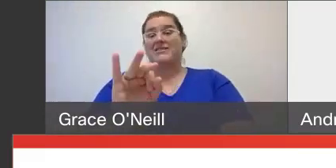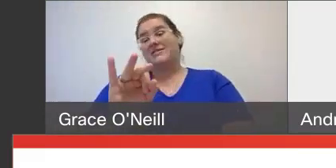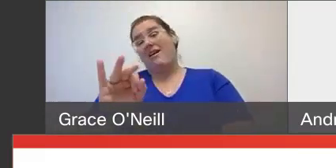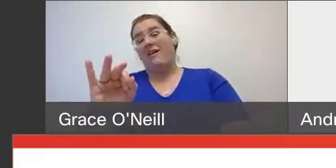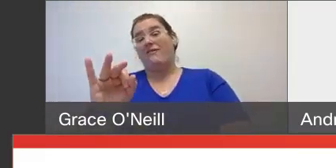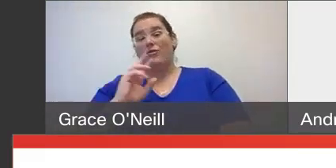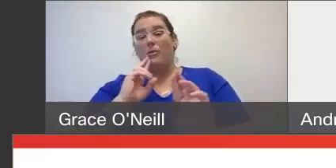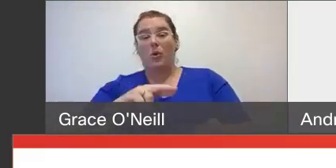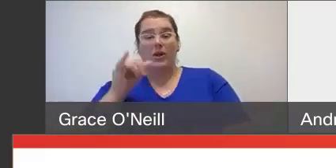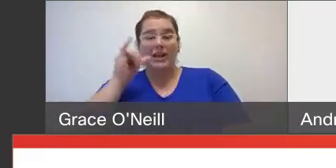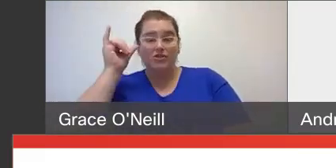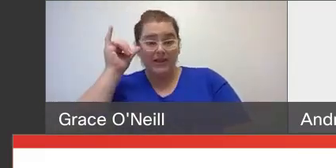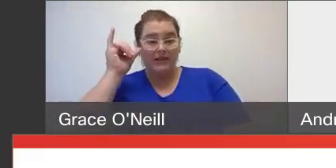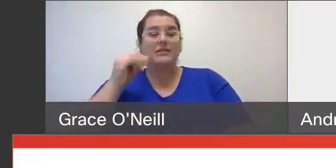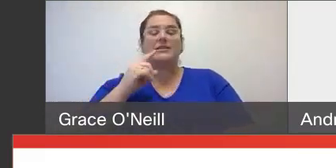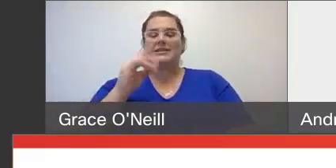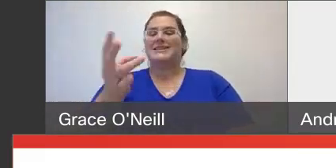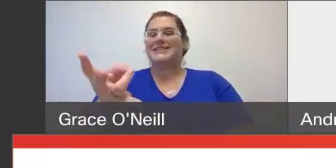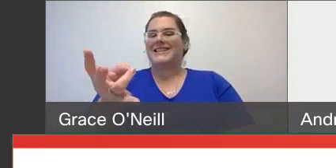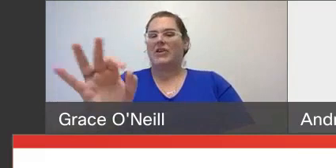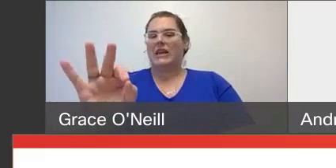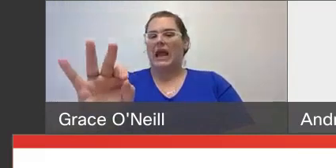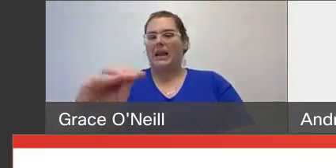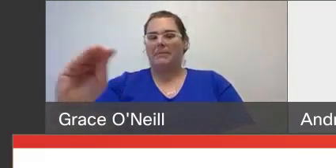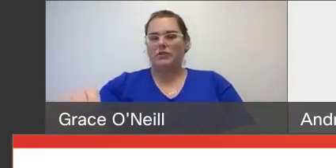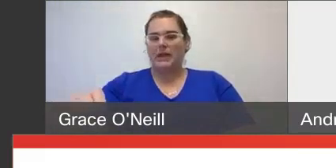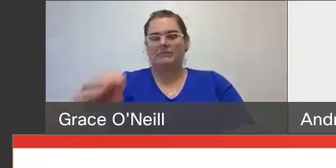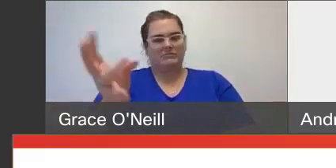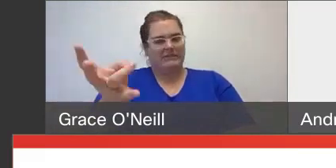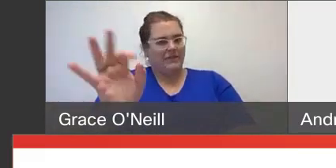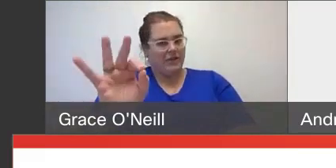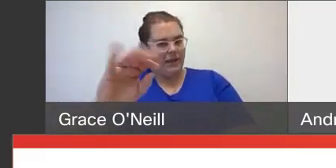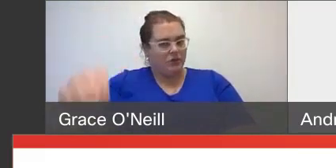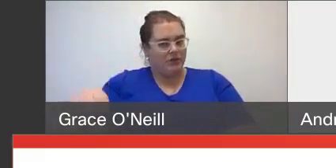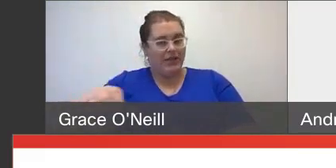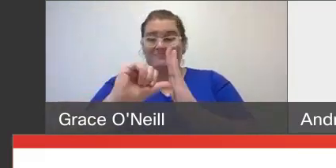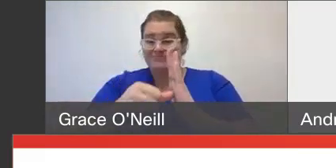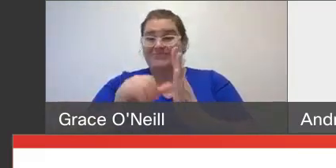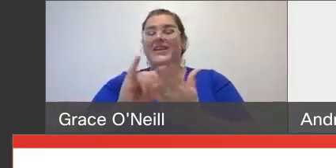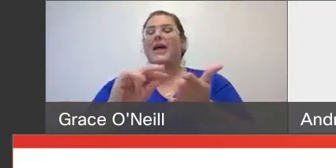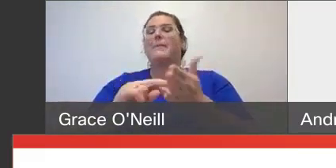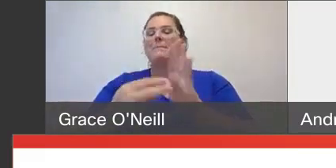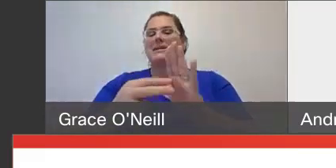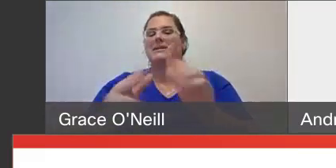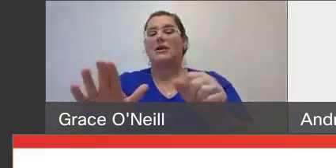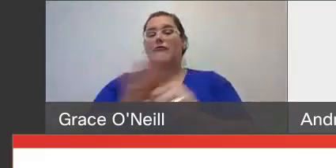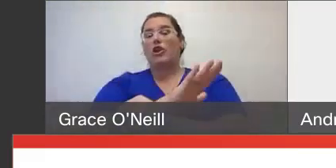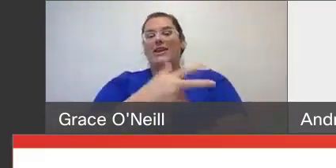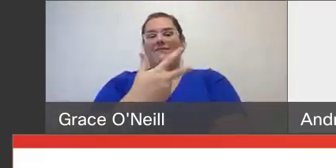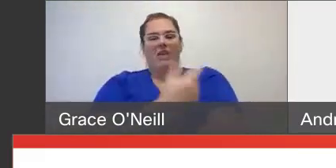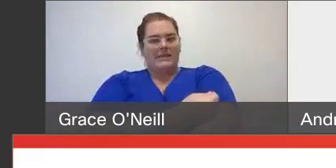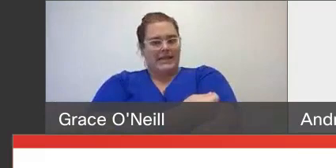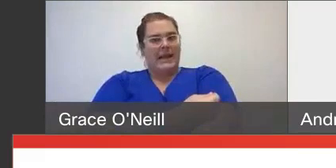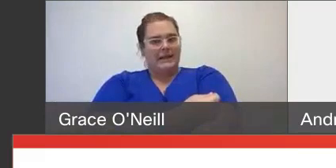was 79%, keeping in mind that that's fully vaccinated, and the mandate is that everyone be at least partially